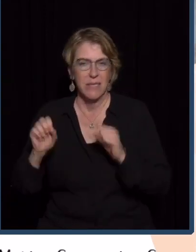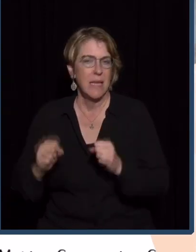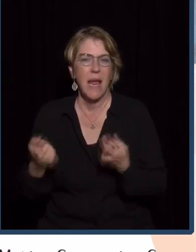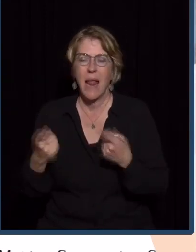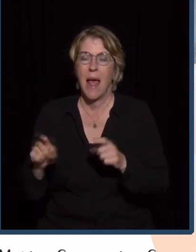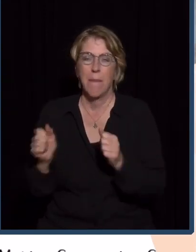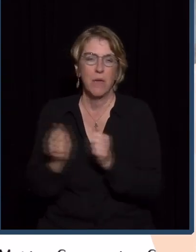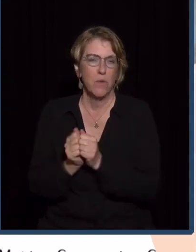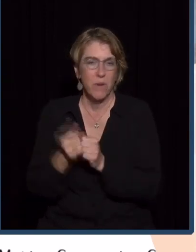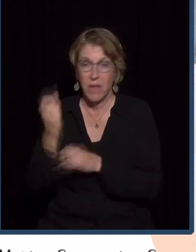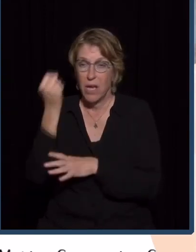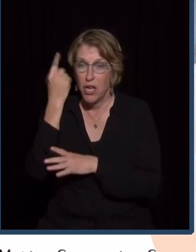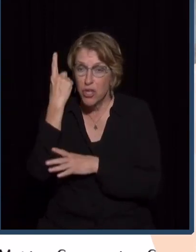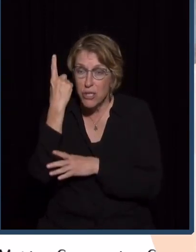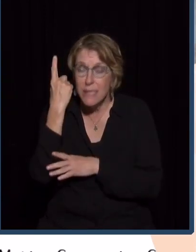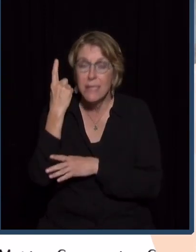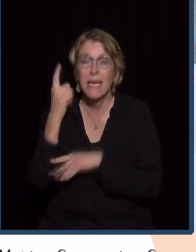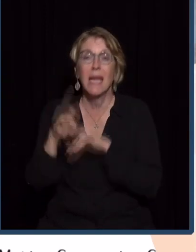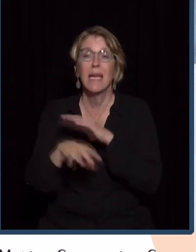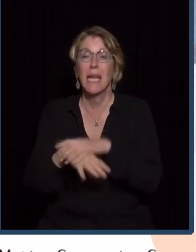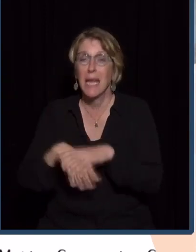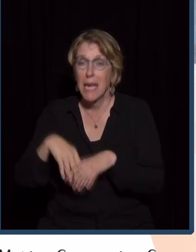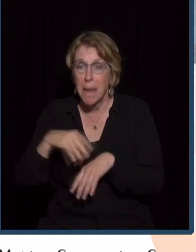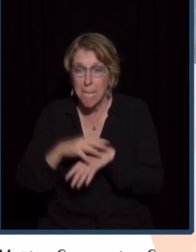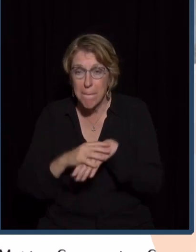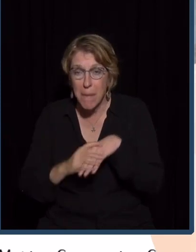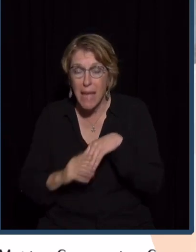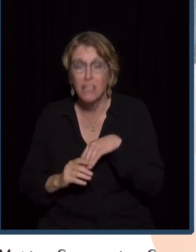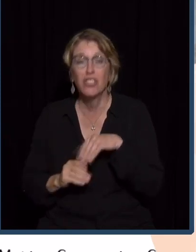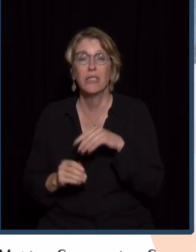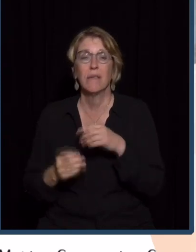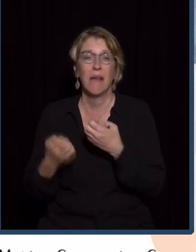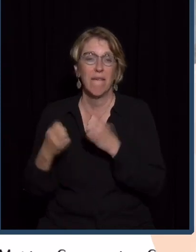compassion. Cheyenne's story is a great